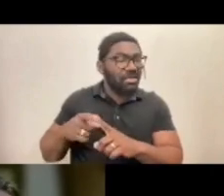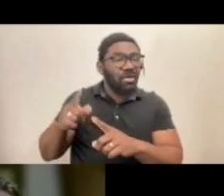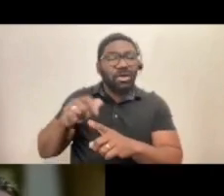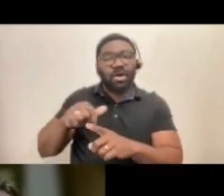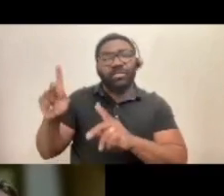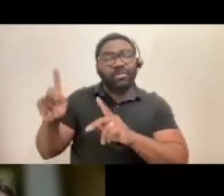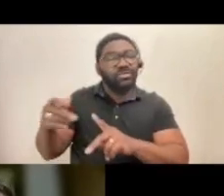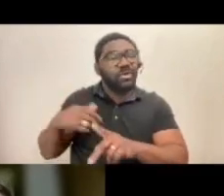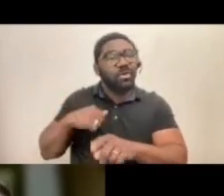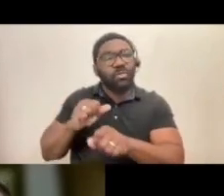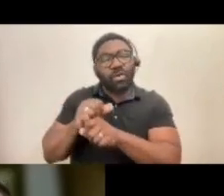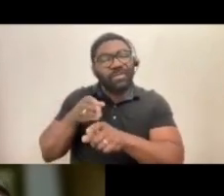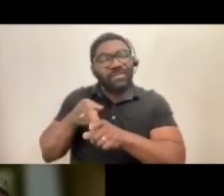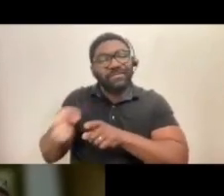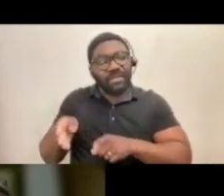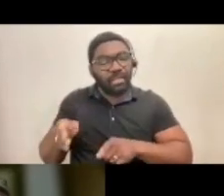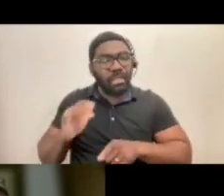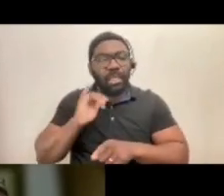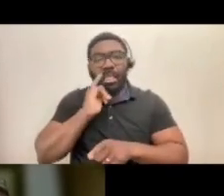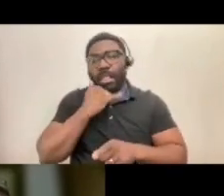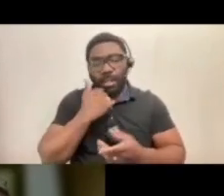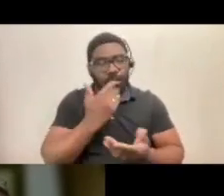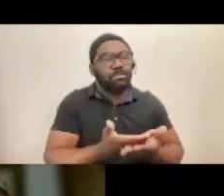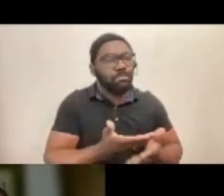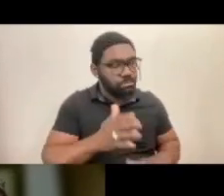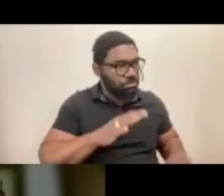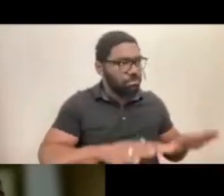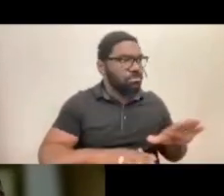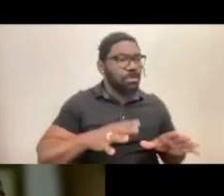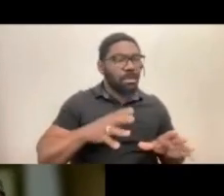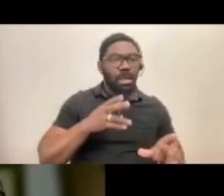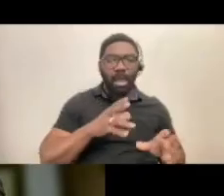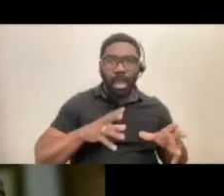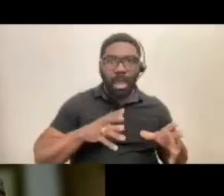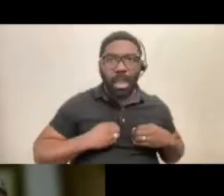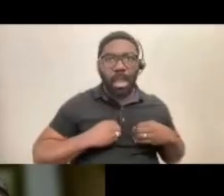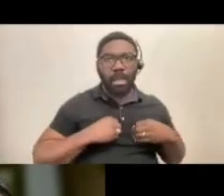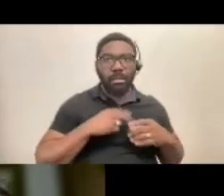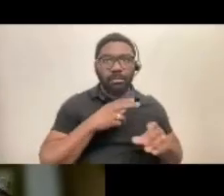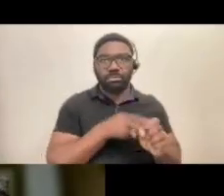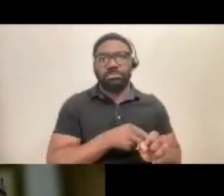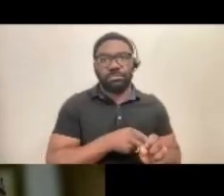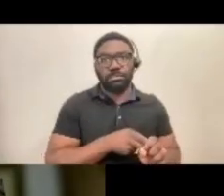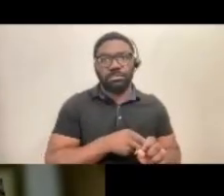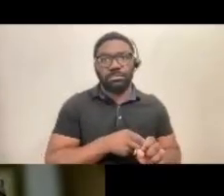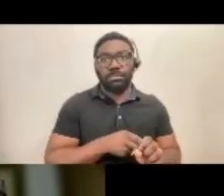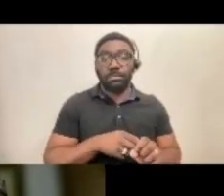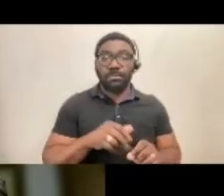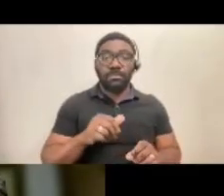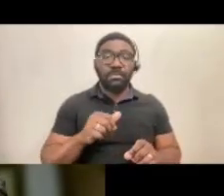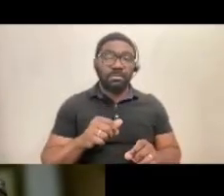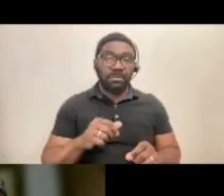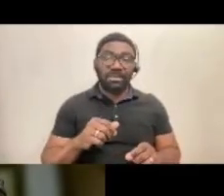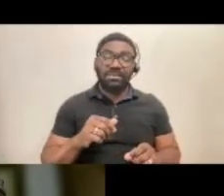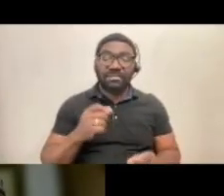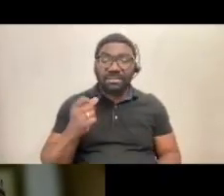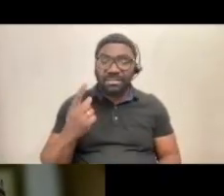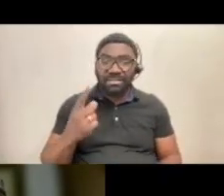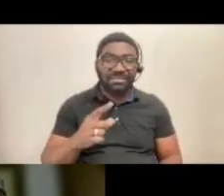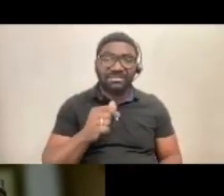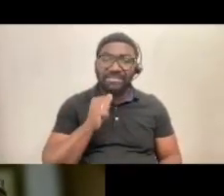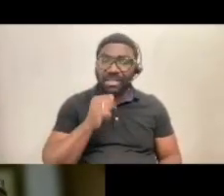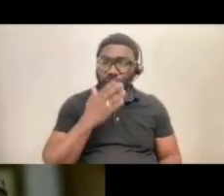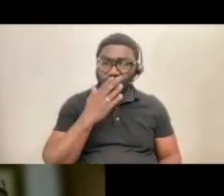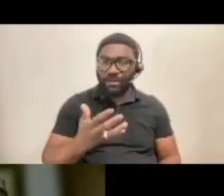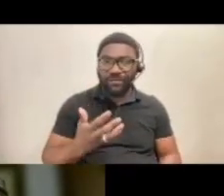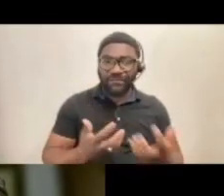in the field, or they stumbled into the world of intellectual and developmental disabilities, which of course is not for everybody. And